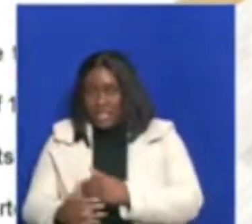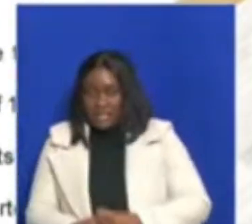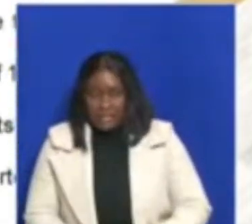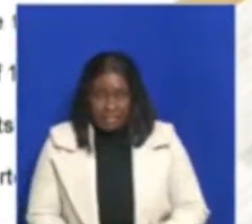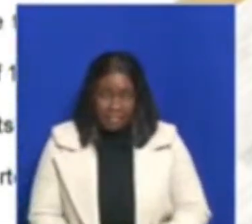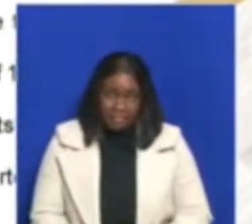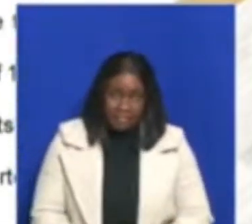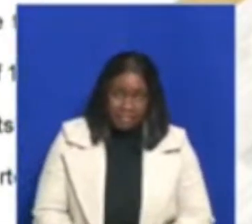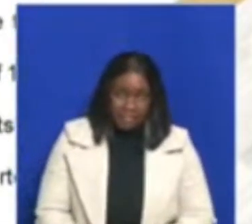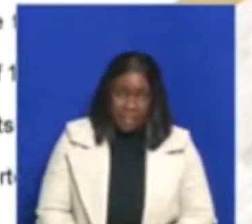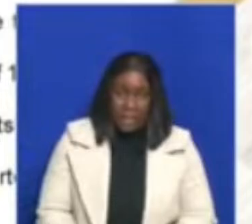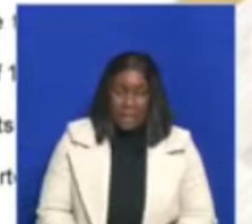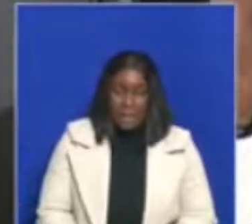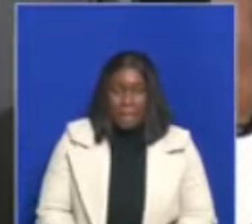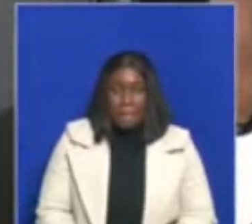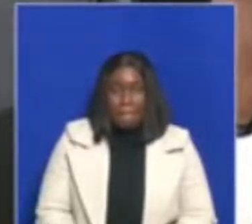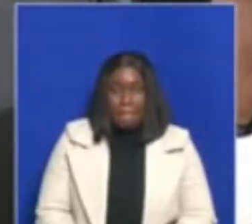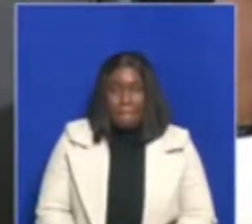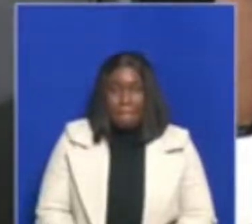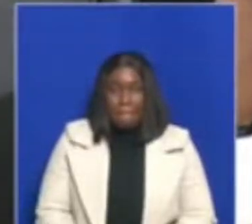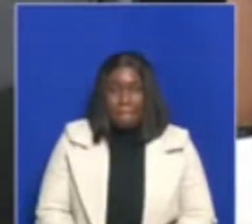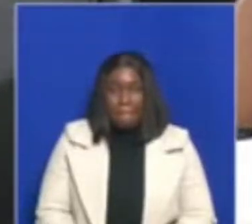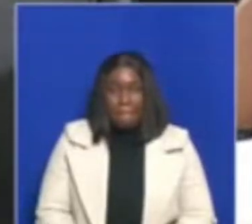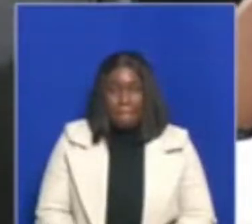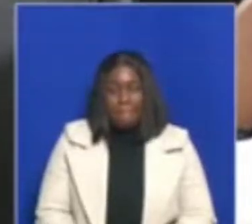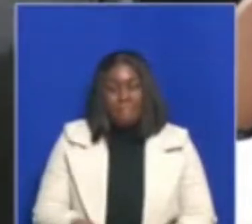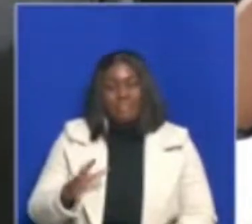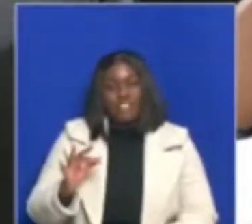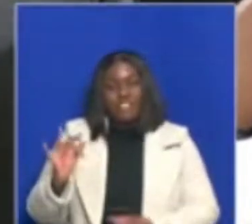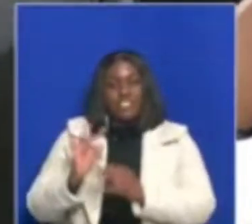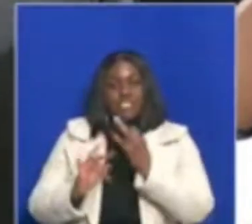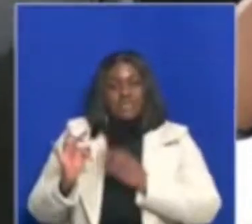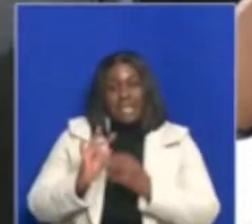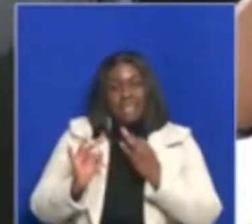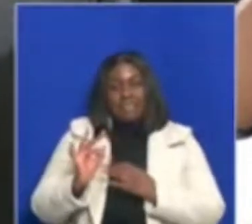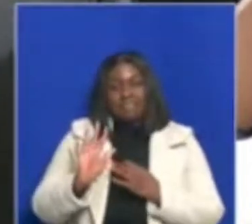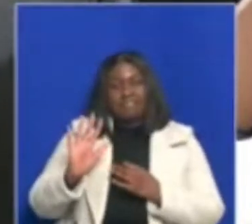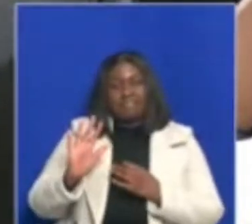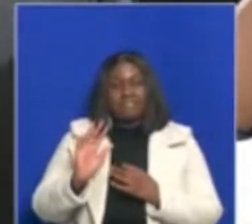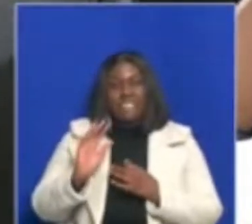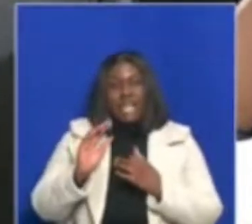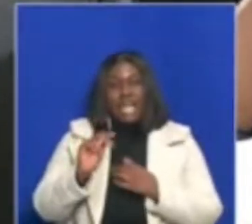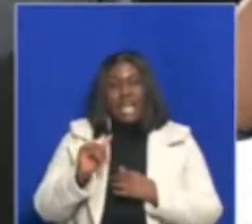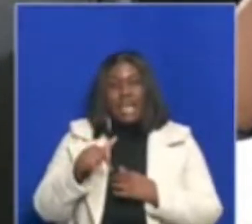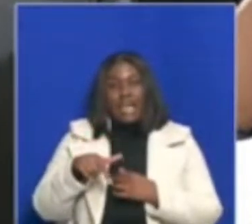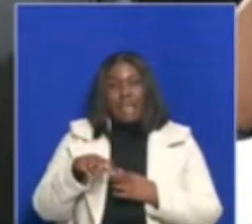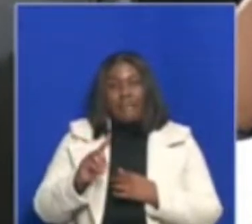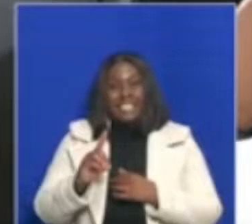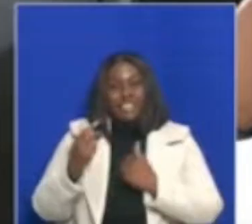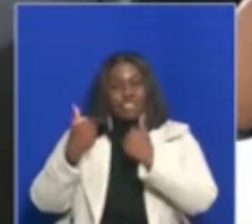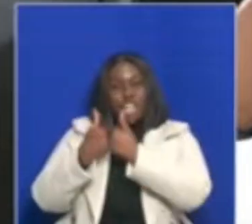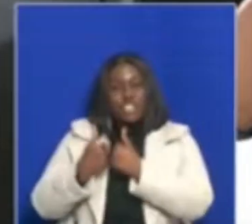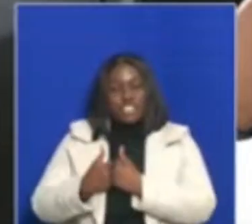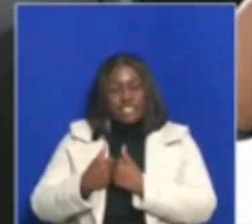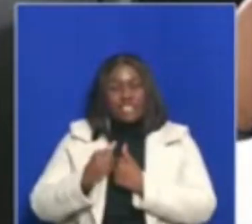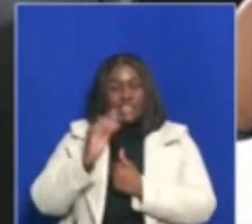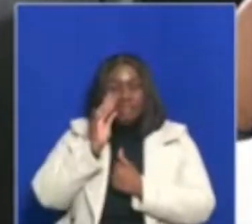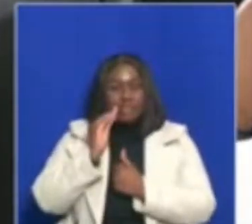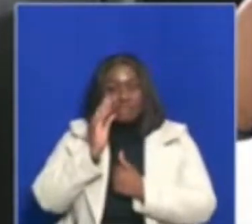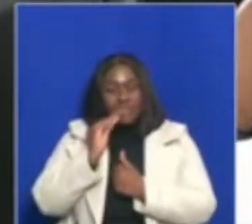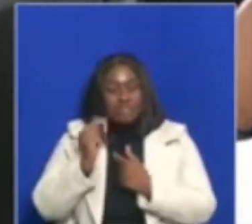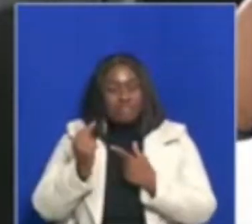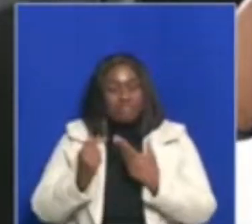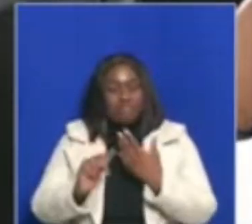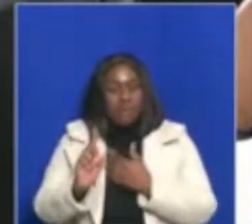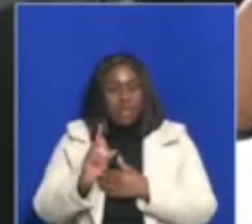And then you discuss the challenges that you encounter as IPID. Can you take the Commission through paragraph 24? Okay.